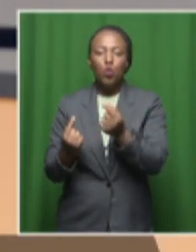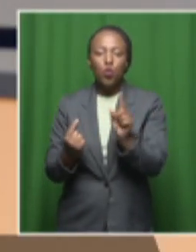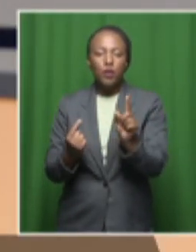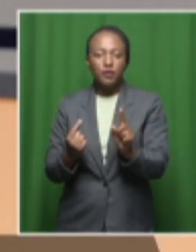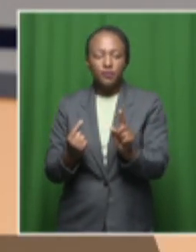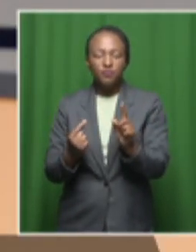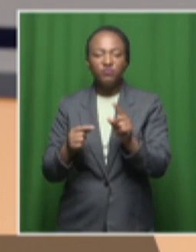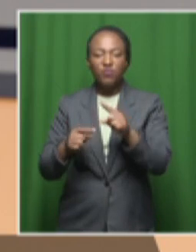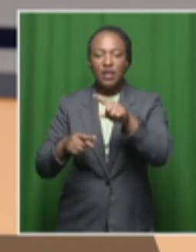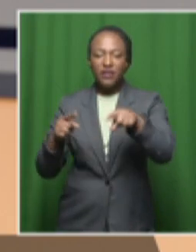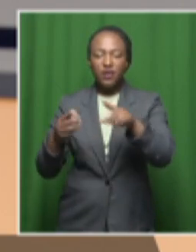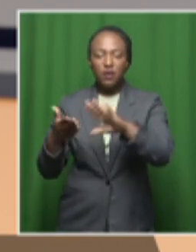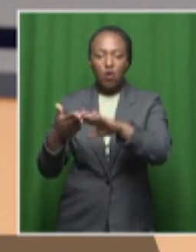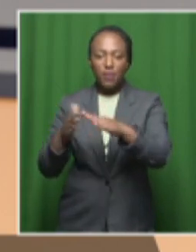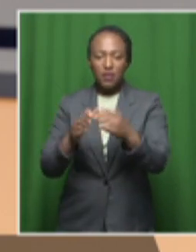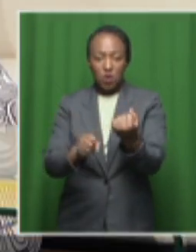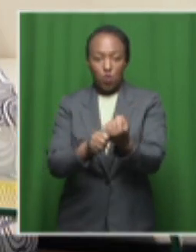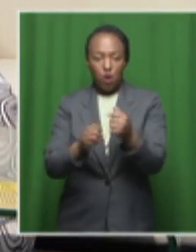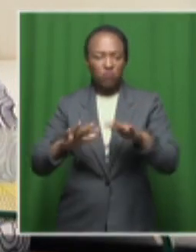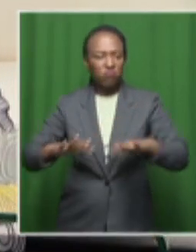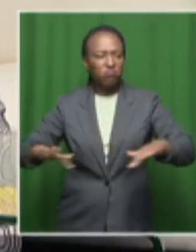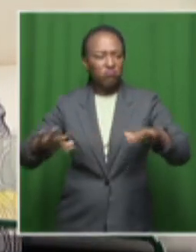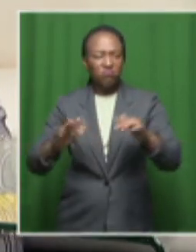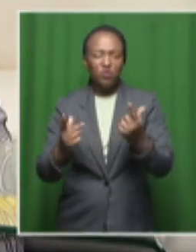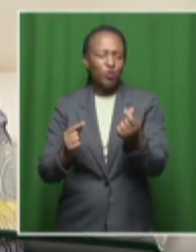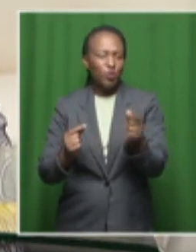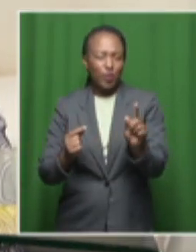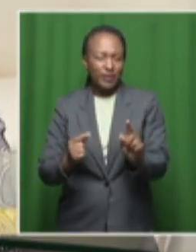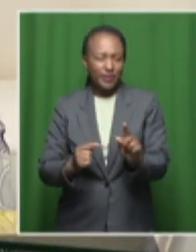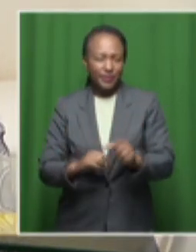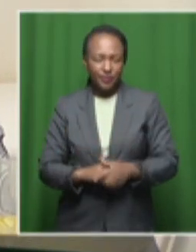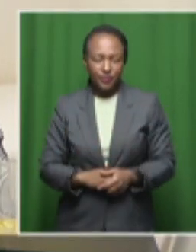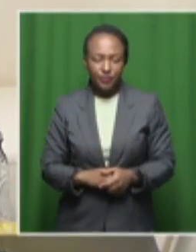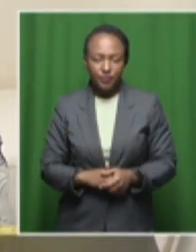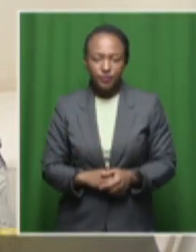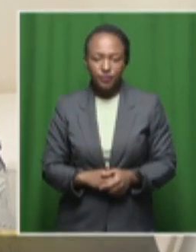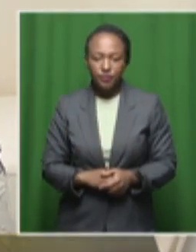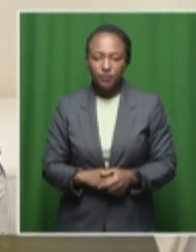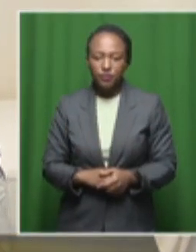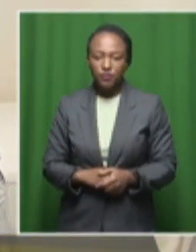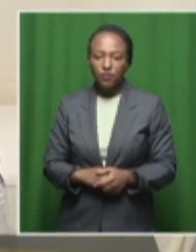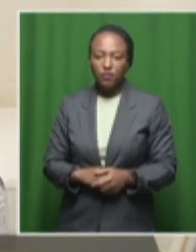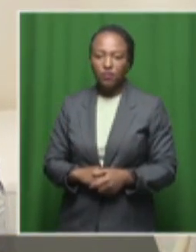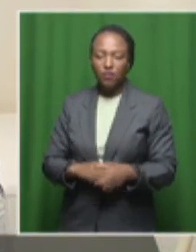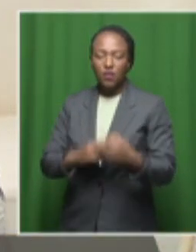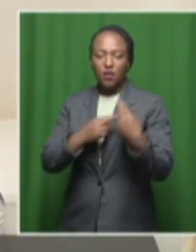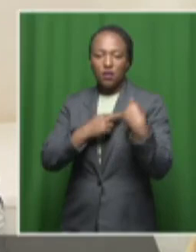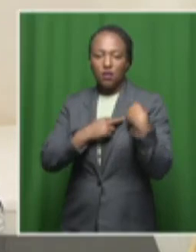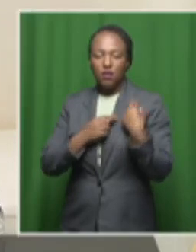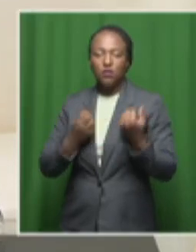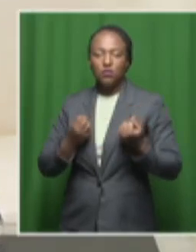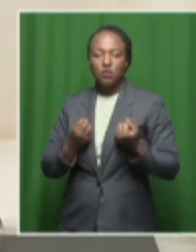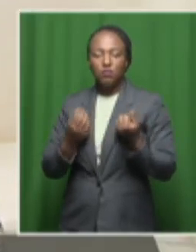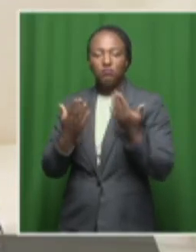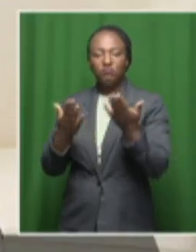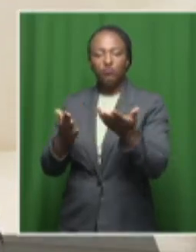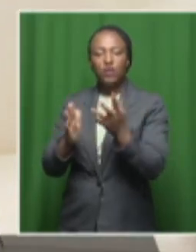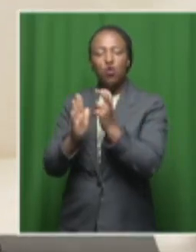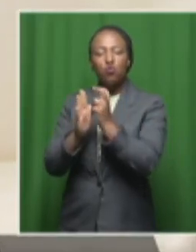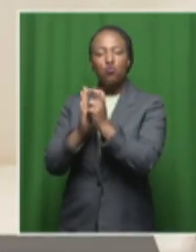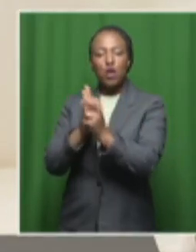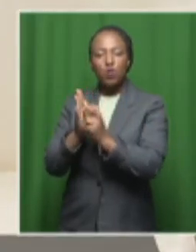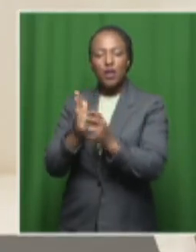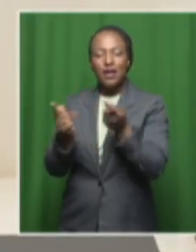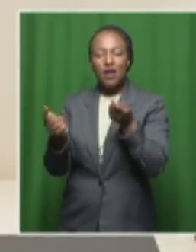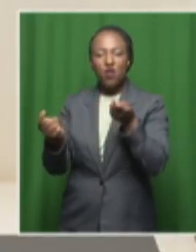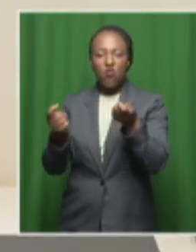the different communities in which you operate? So our mandate is mainly to provide scheme regulation. So we are a regulator as